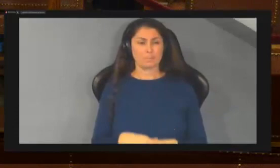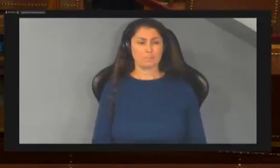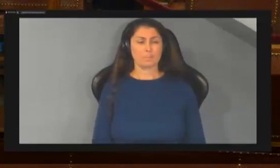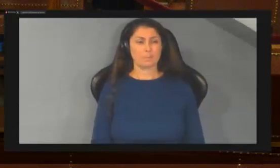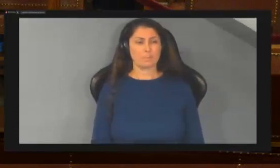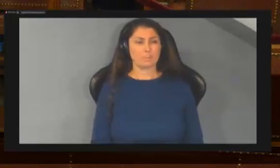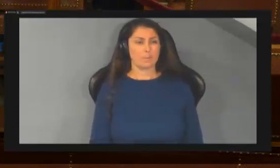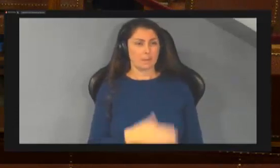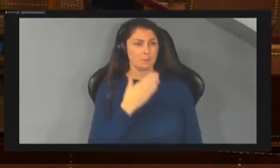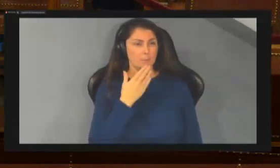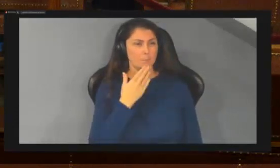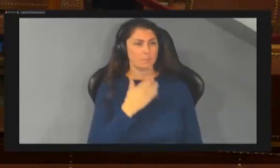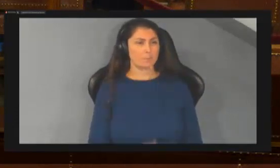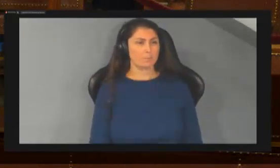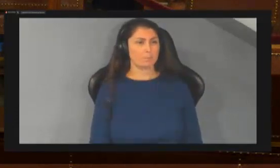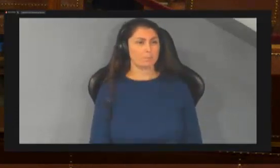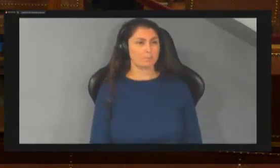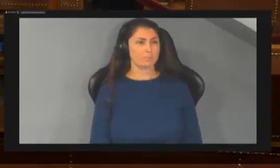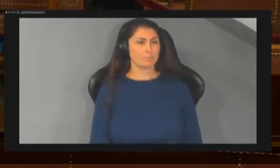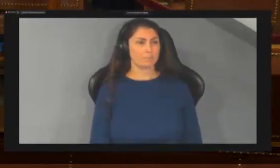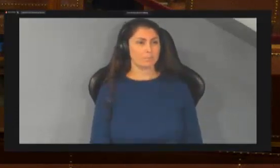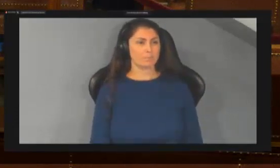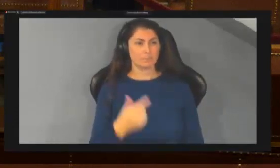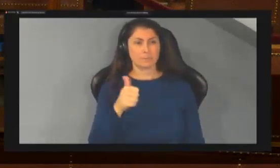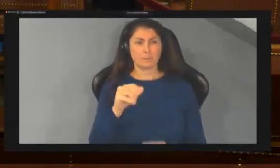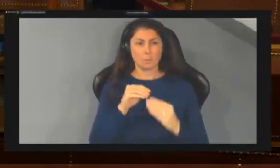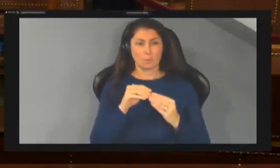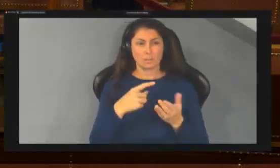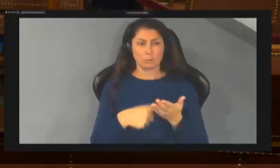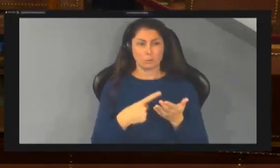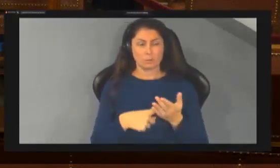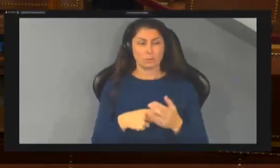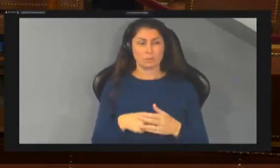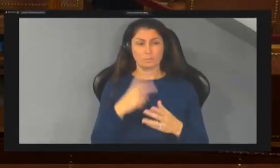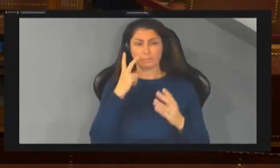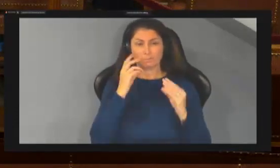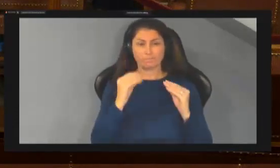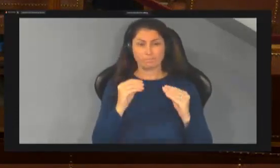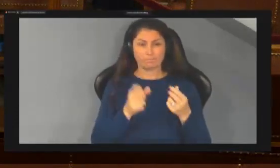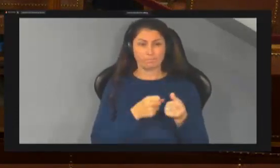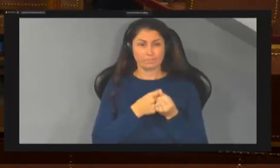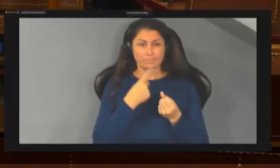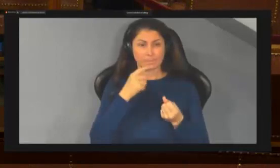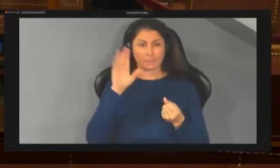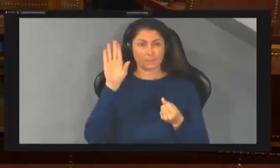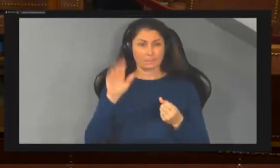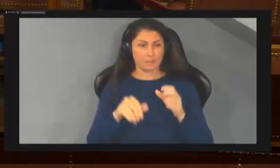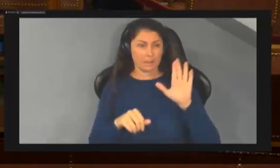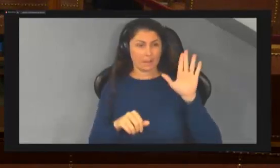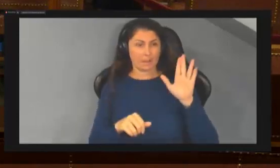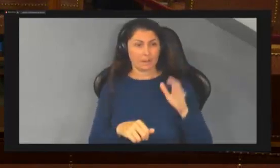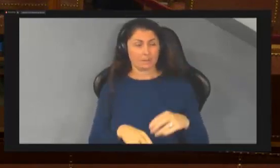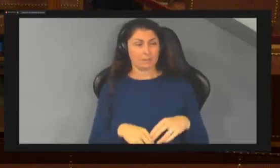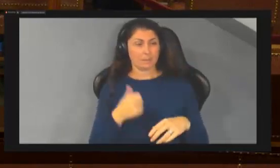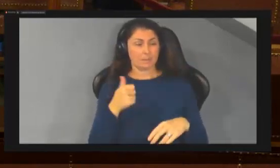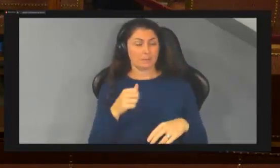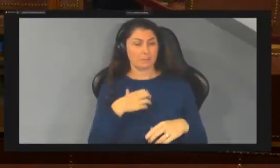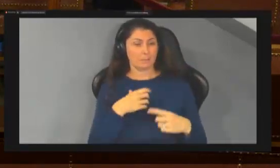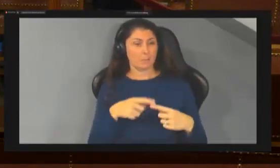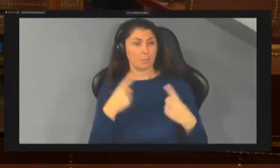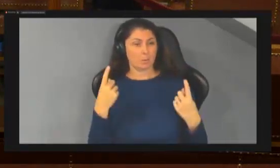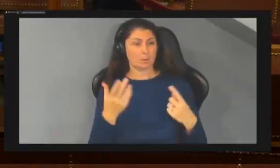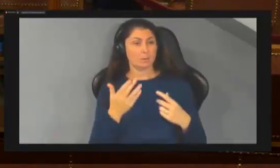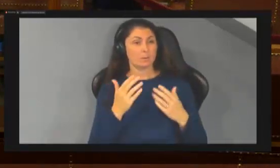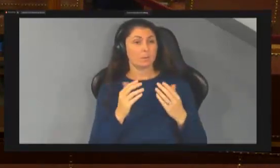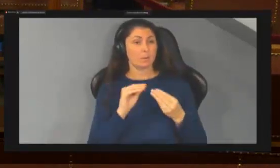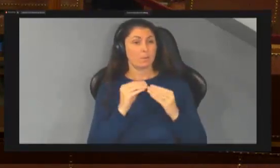Thank you. Any further discussion? Seeing none, all those in favor say aye. Aye. Any opposed? Amendment four has been